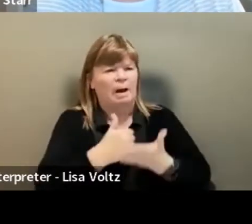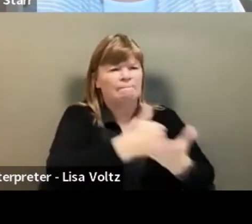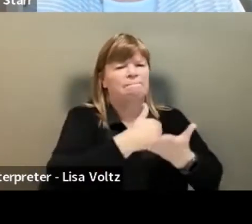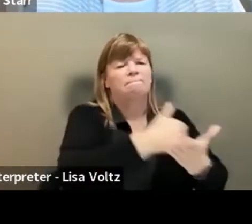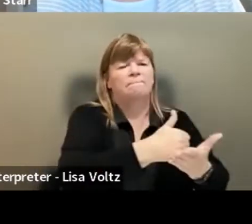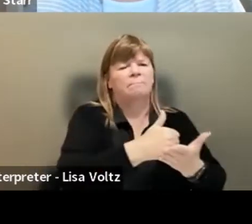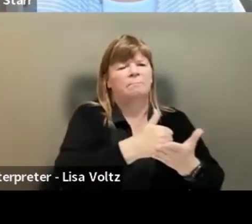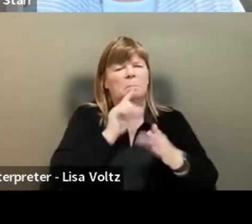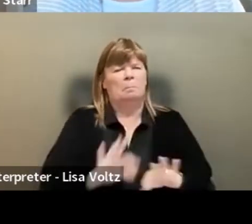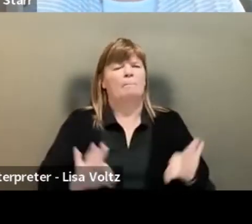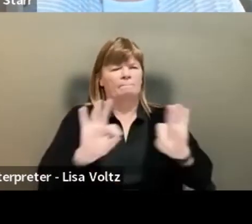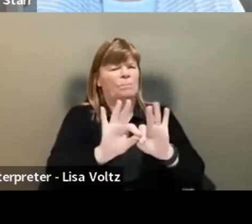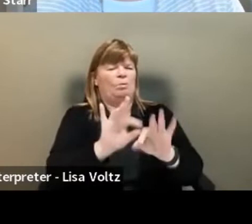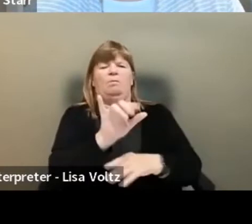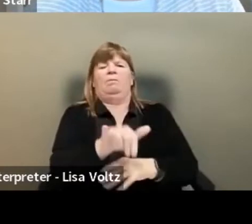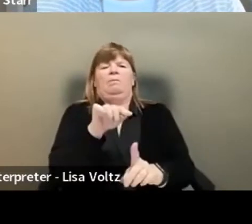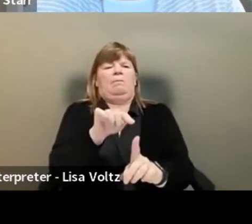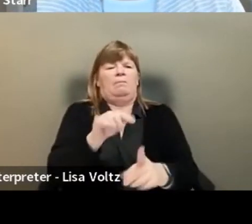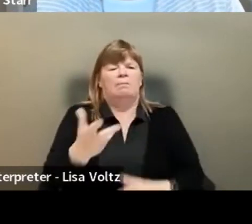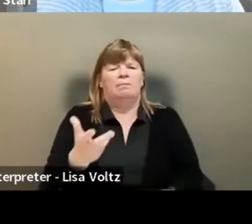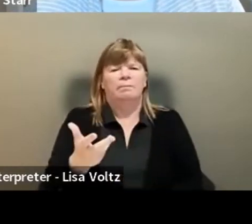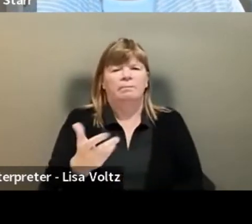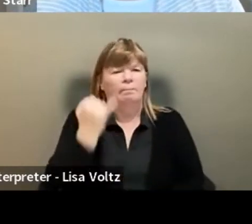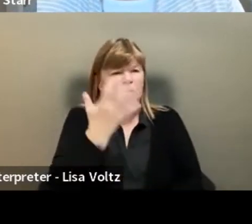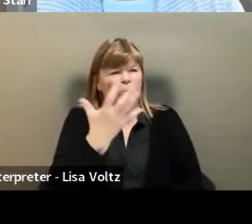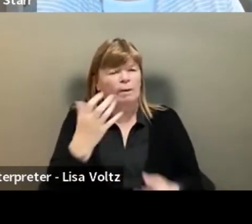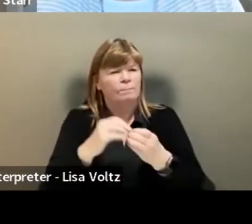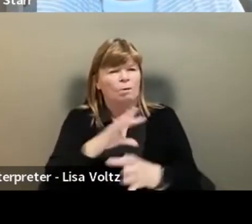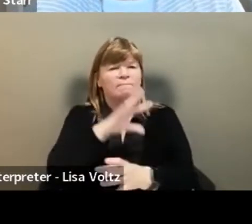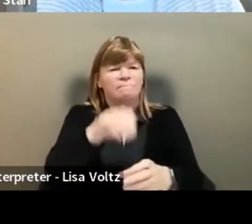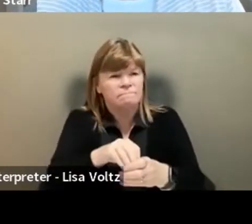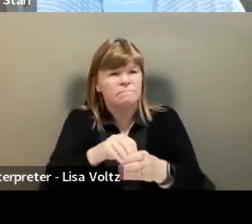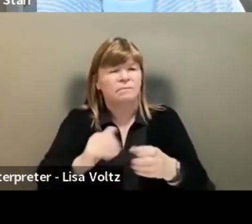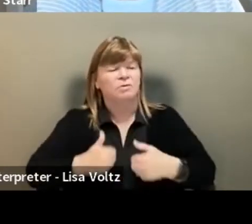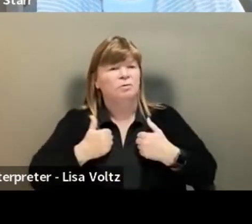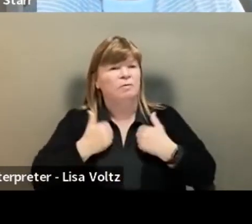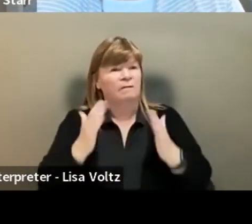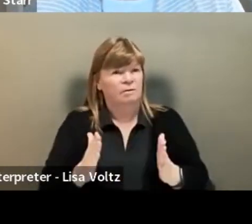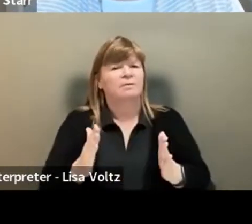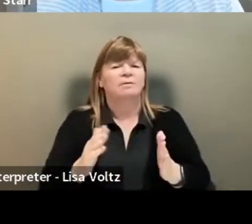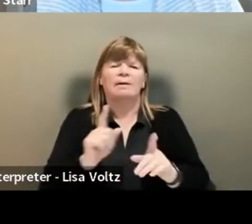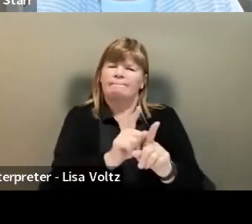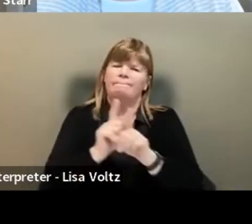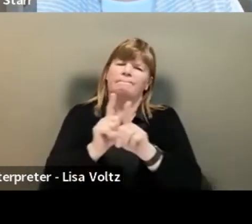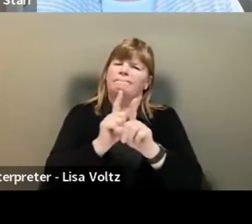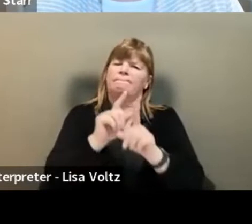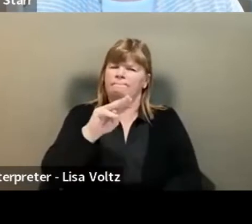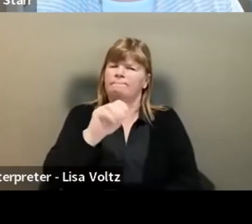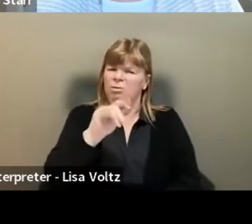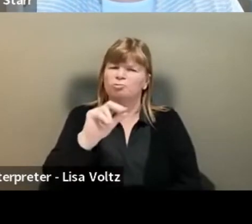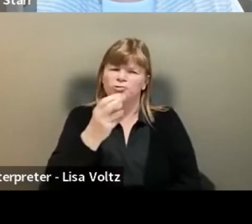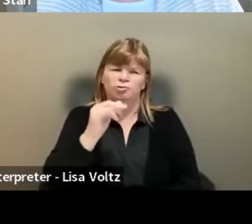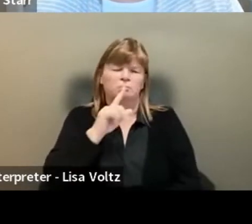important that is. And I think if we want more engaged survivors, that the mentorship is a crucial part of